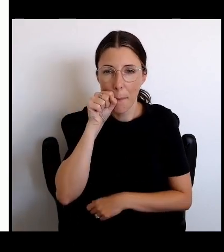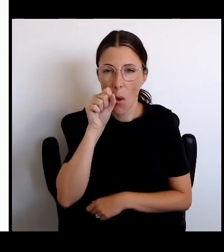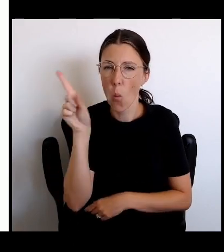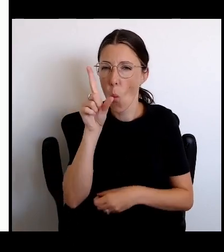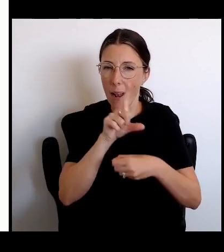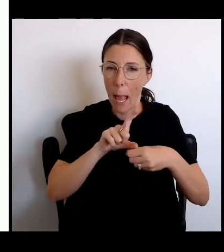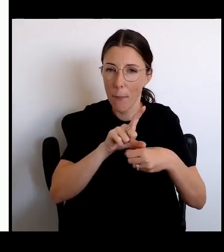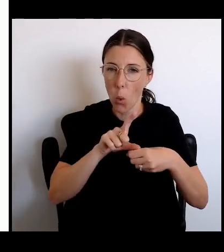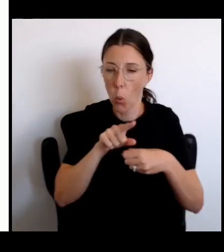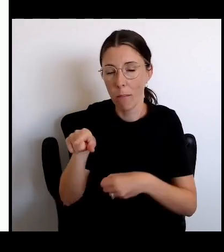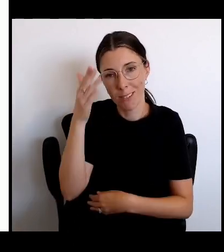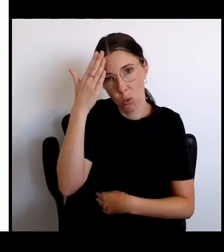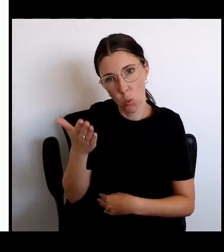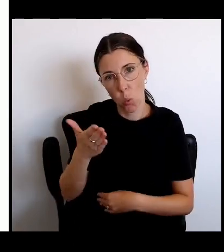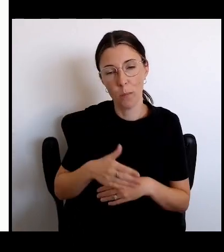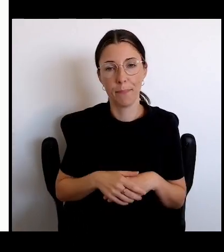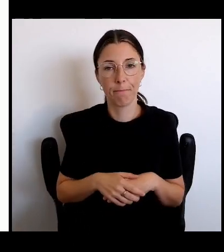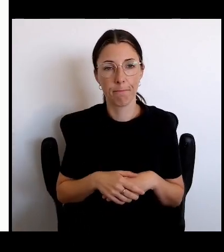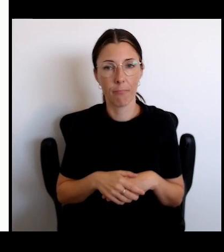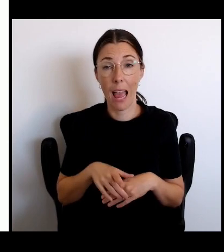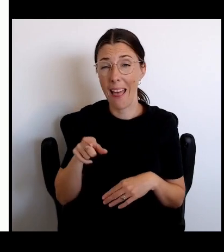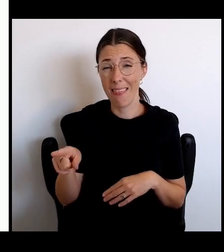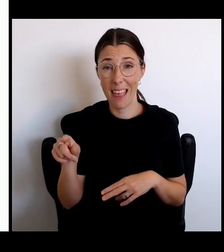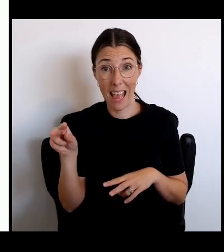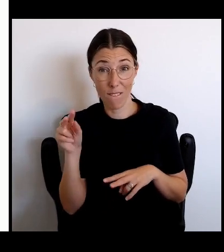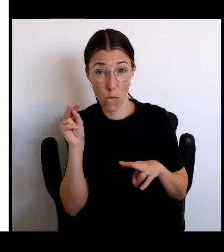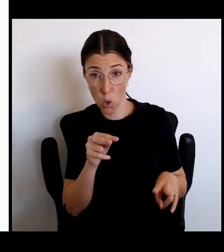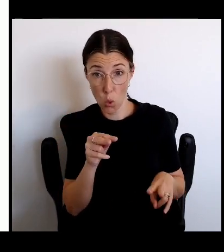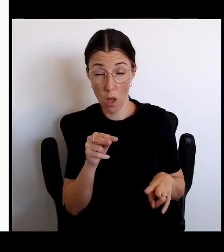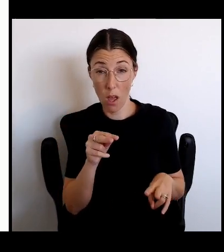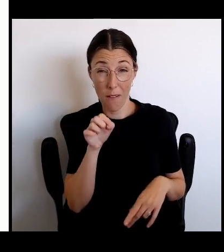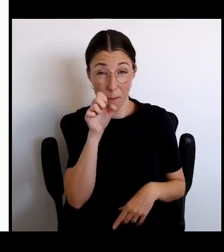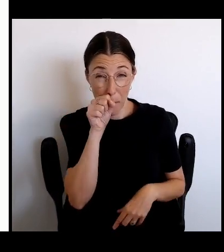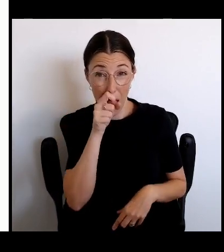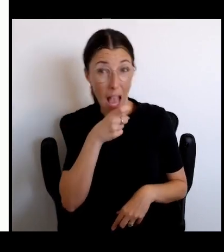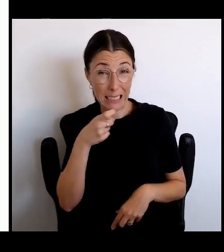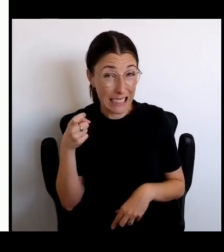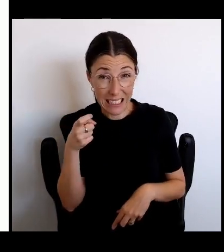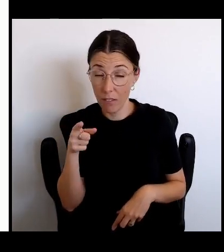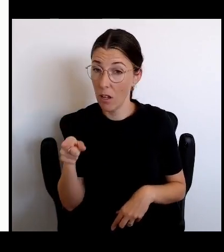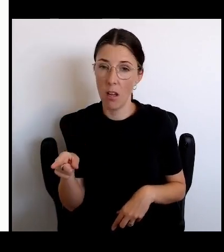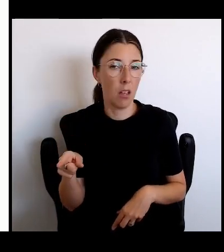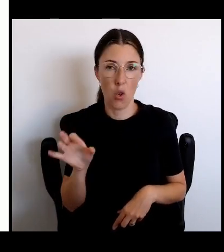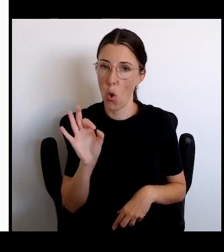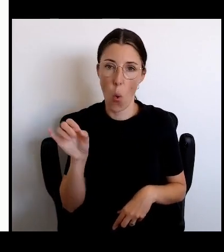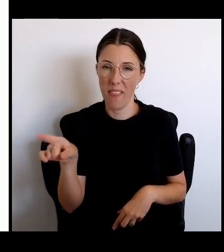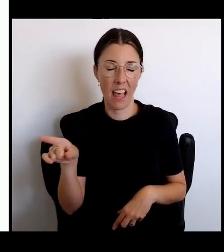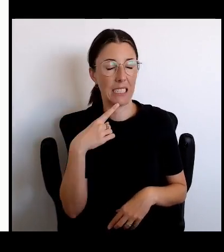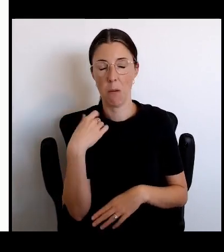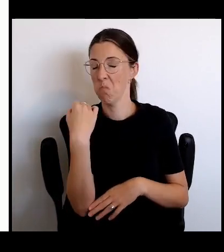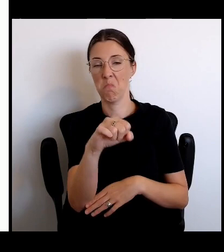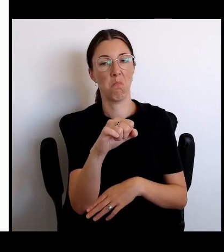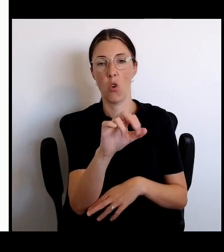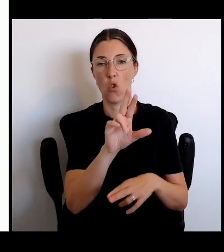They certainly don't perceive vaping as addictive. They would reject the notion that vaping for them is addictive, and they